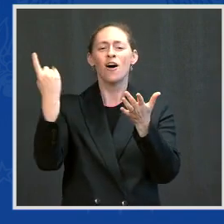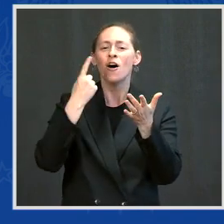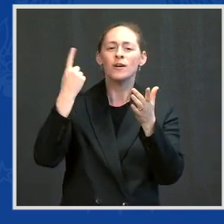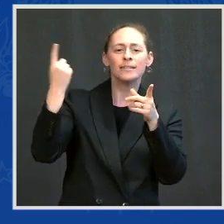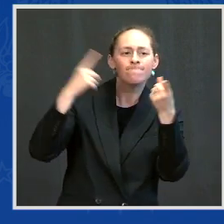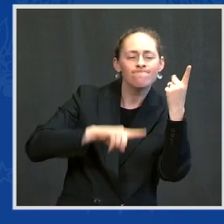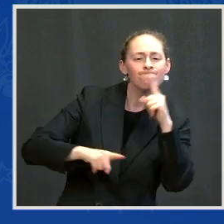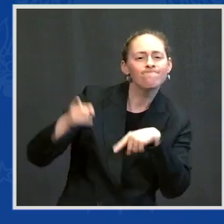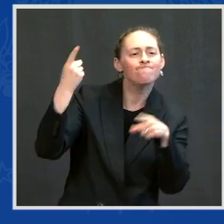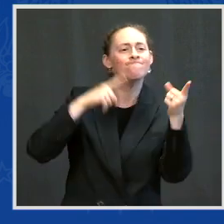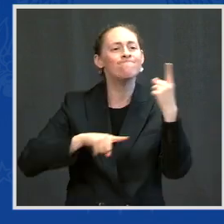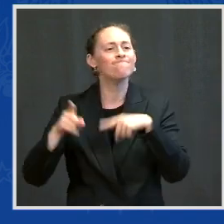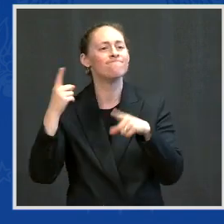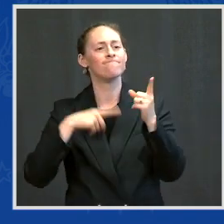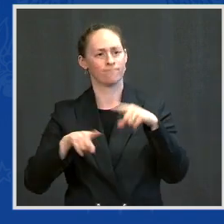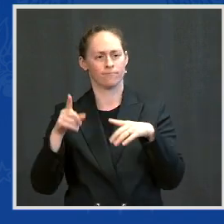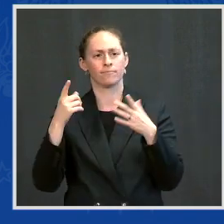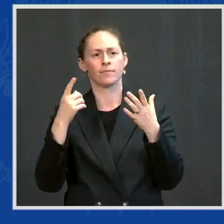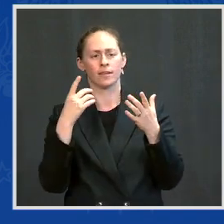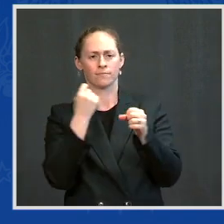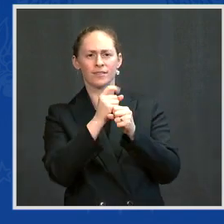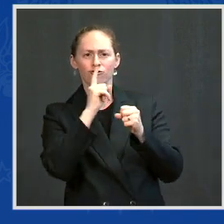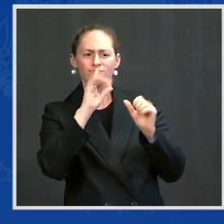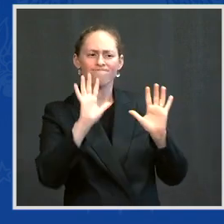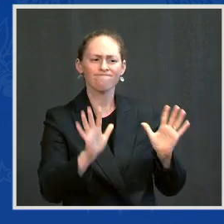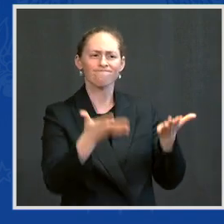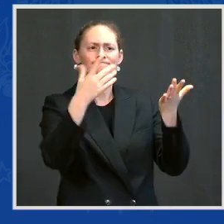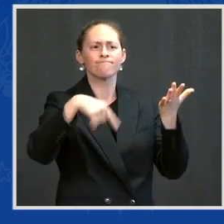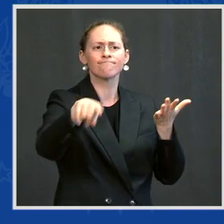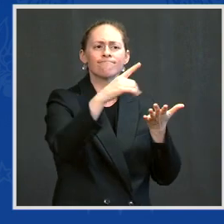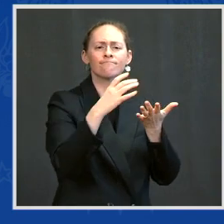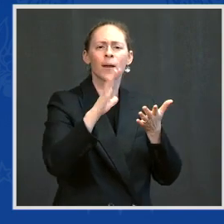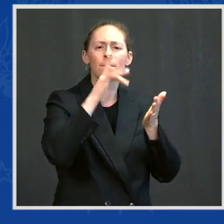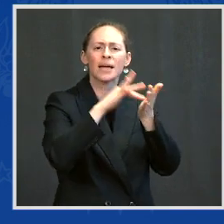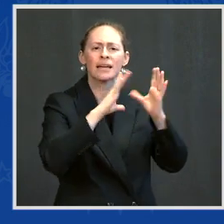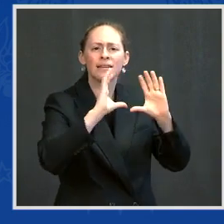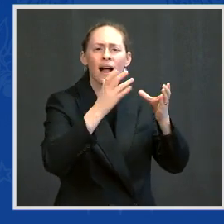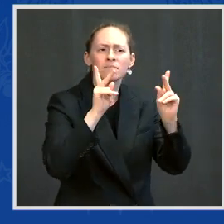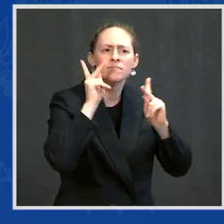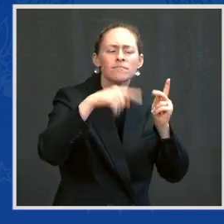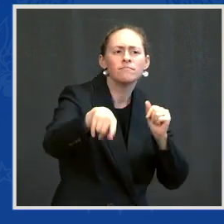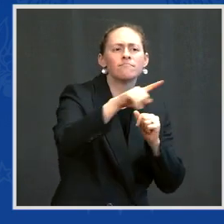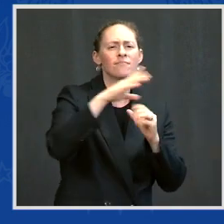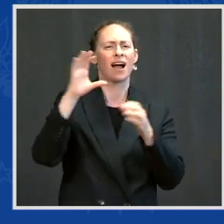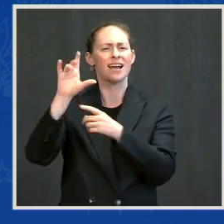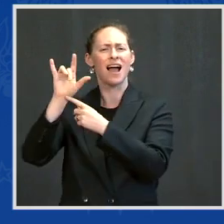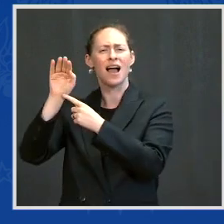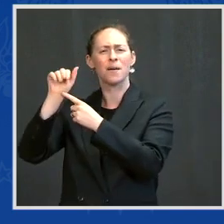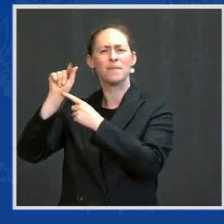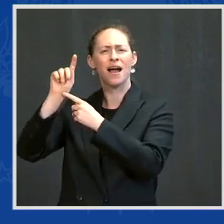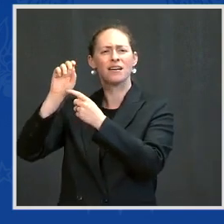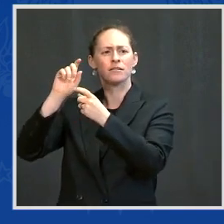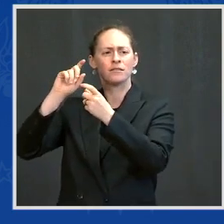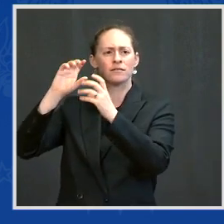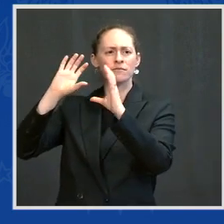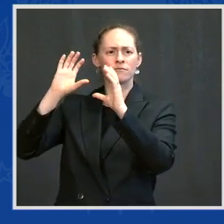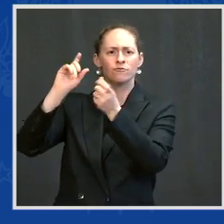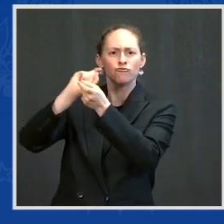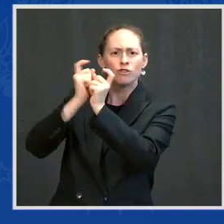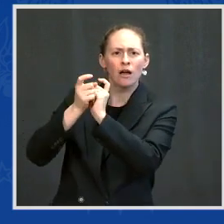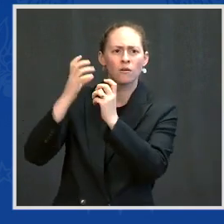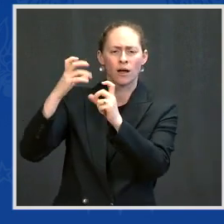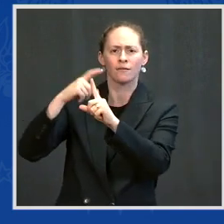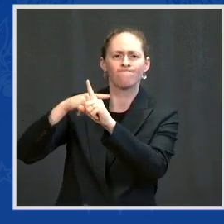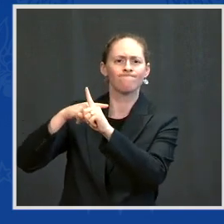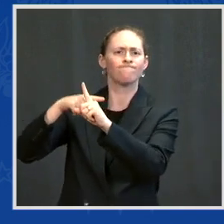change response, as well as many other areas. Two of us were able to see for ourselves that we had common interests and commitments. In